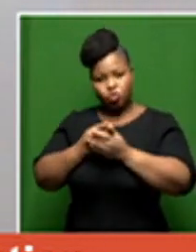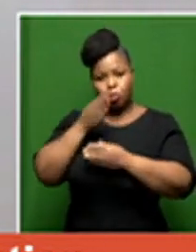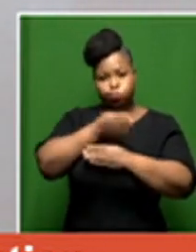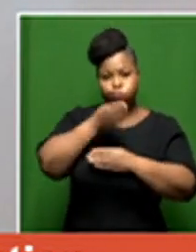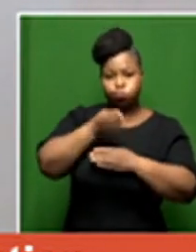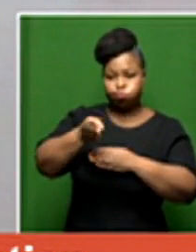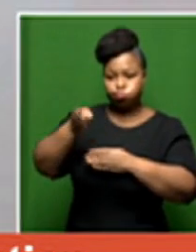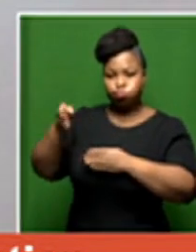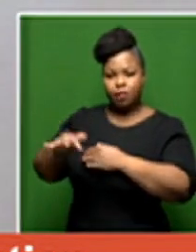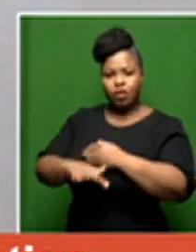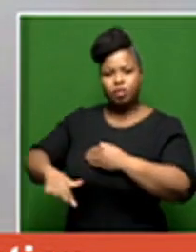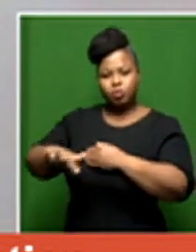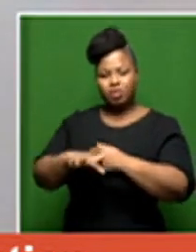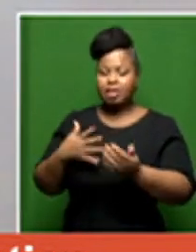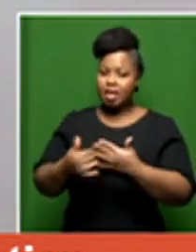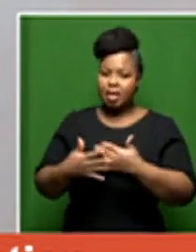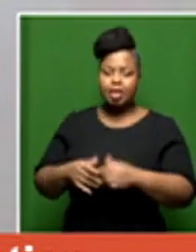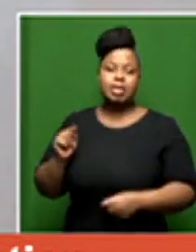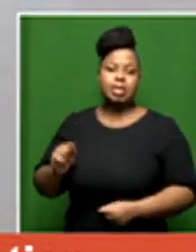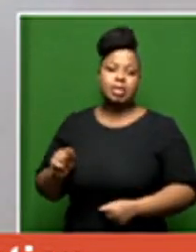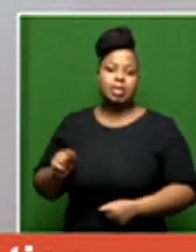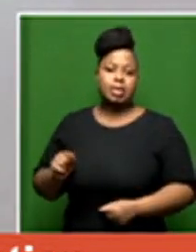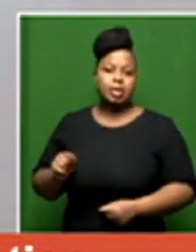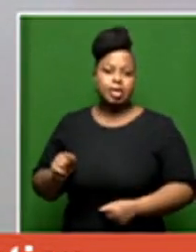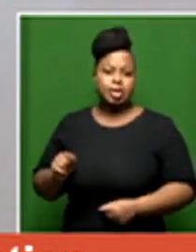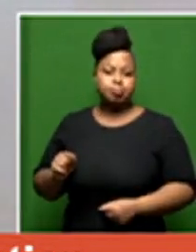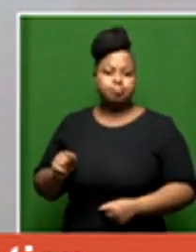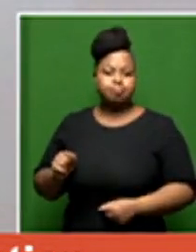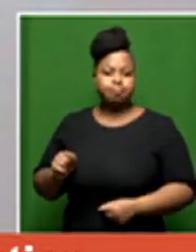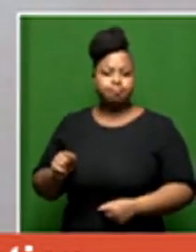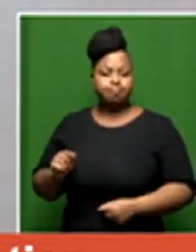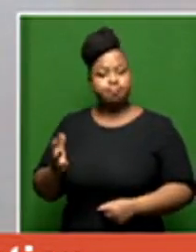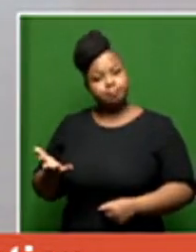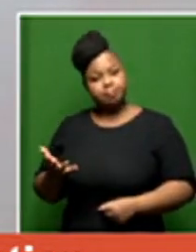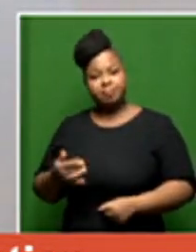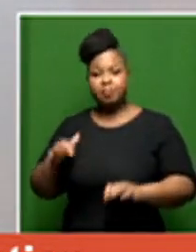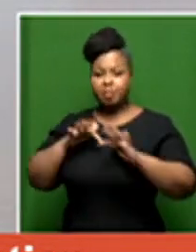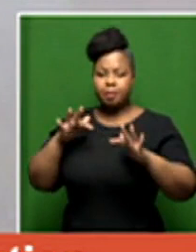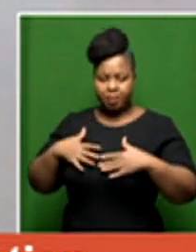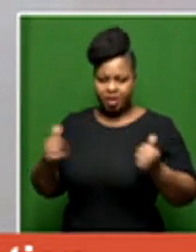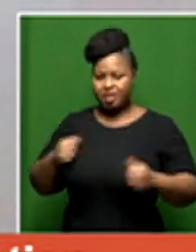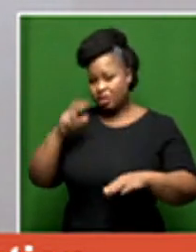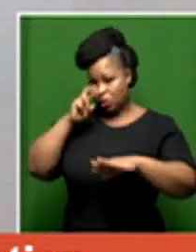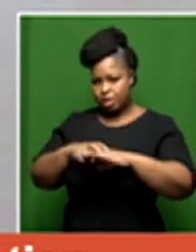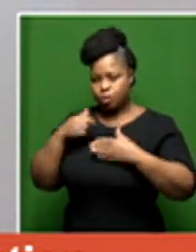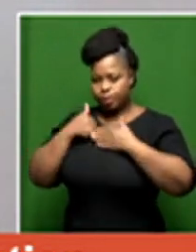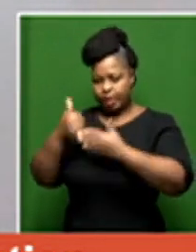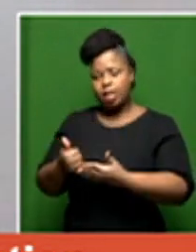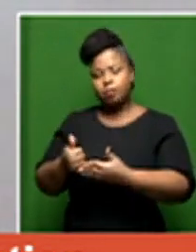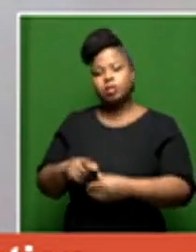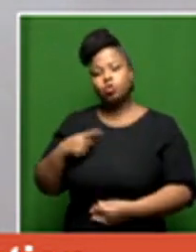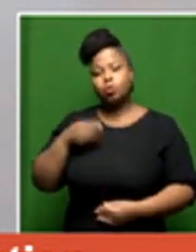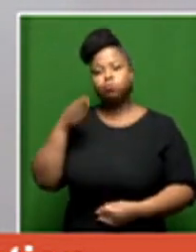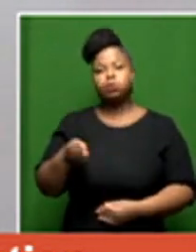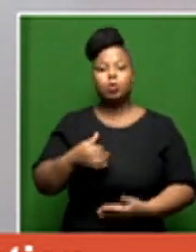those situations or contexts where the public health needs are required, and we are